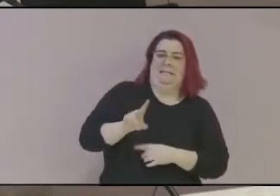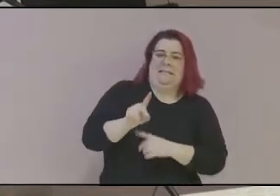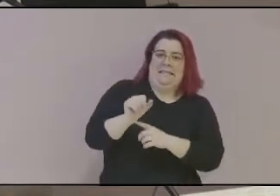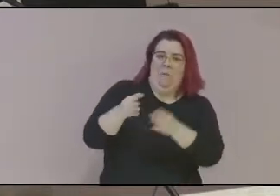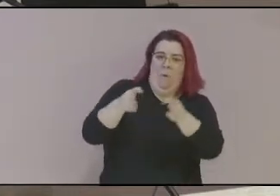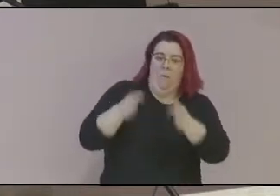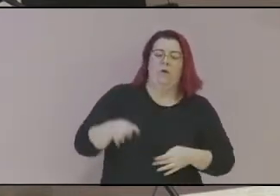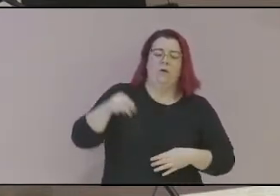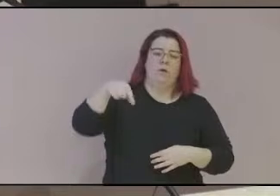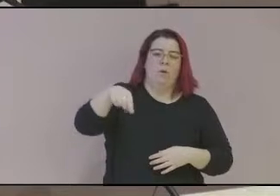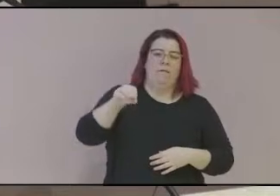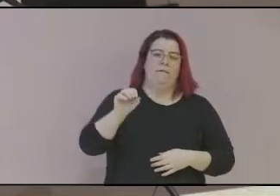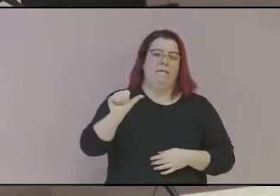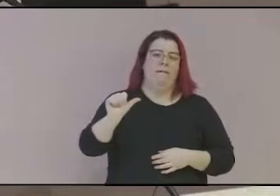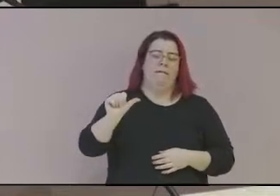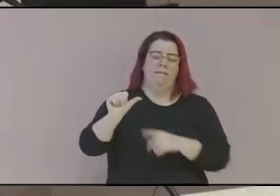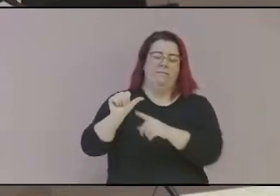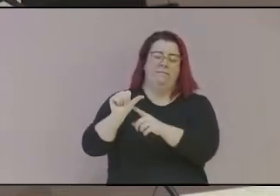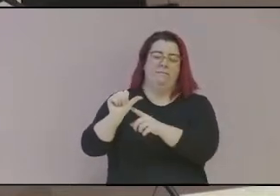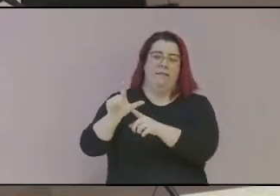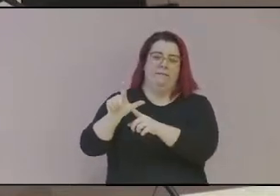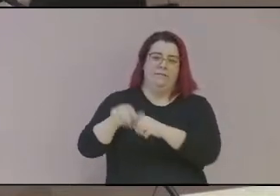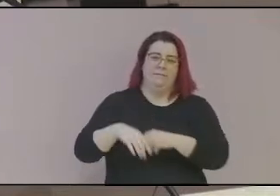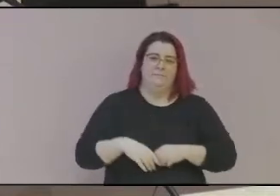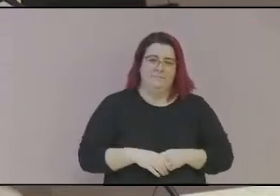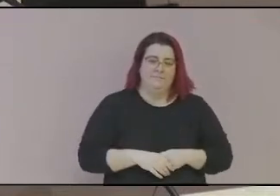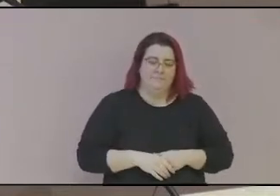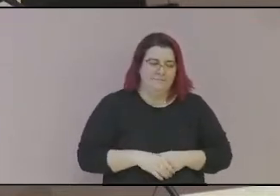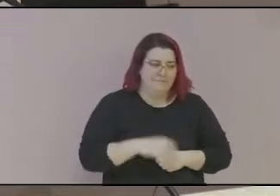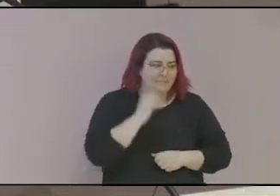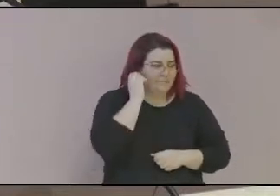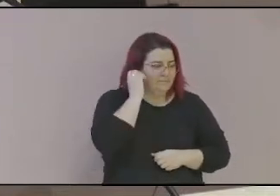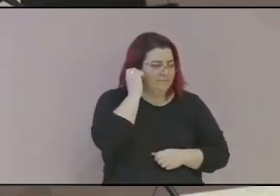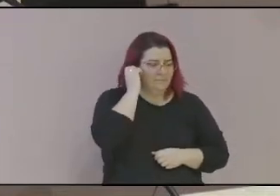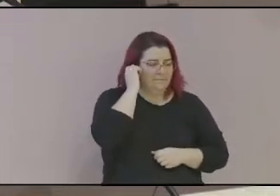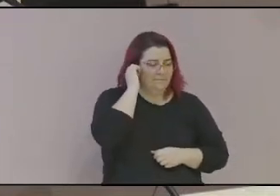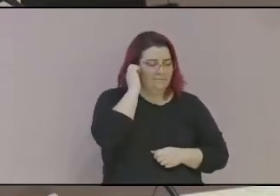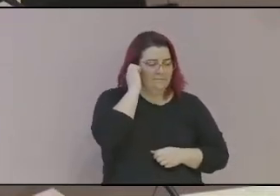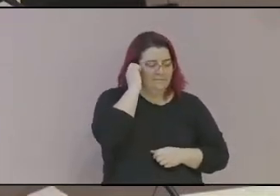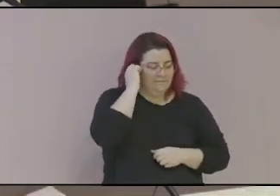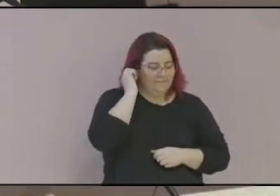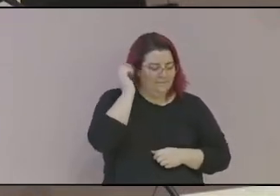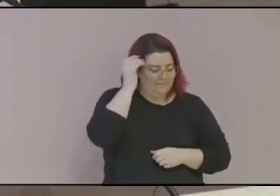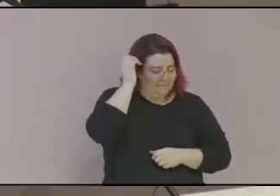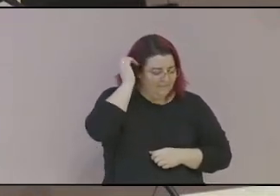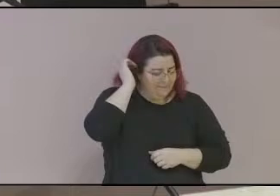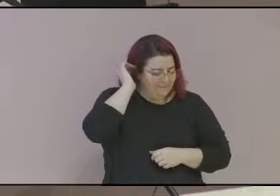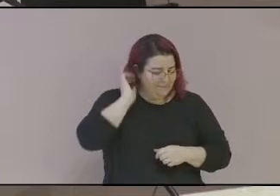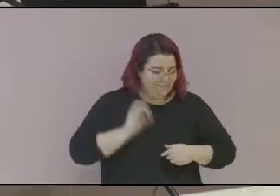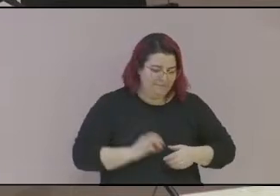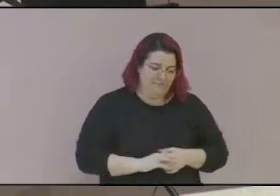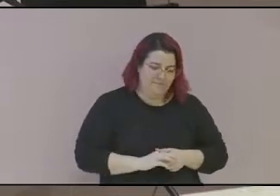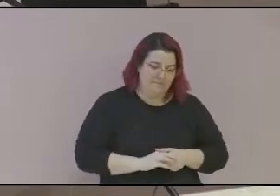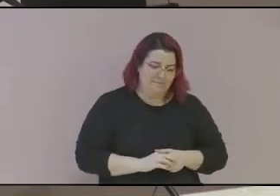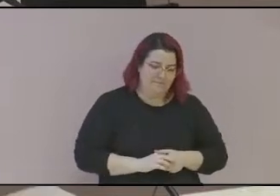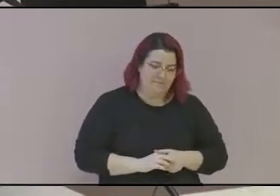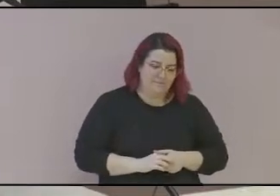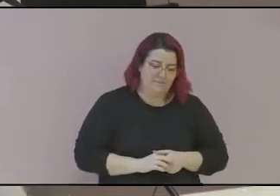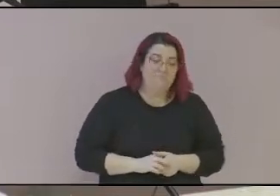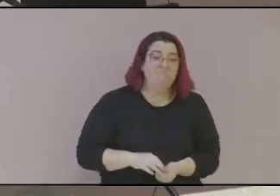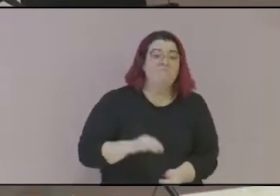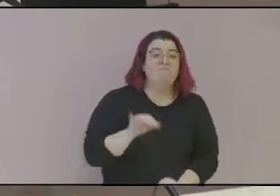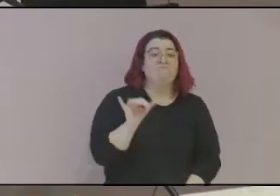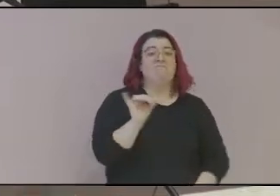What critics have overlooked is that the guidelines of 2007 and 2015 reached far, far, far beyond